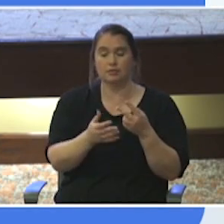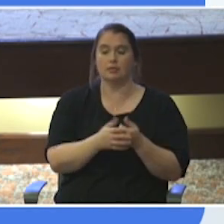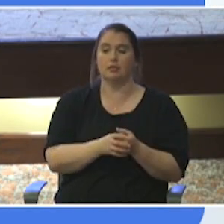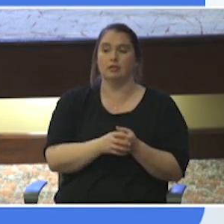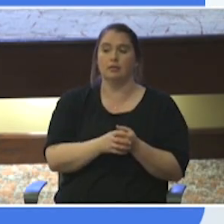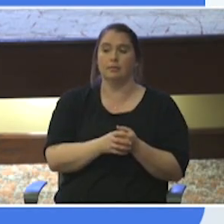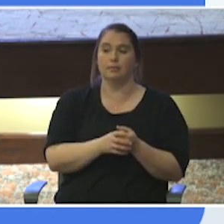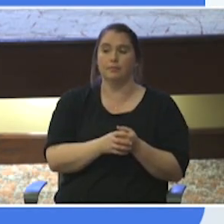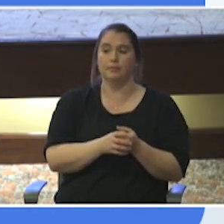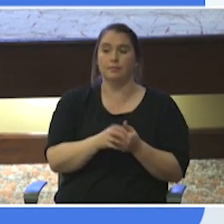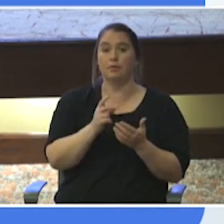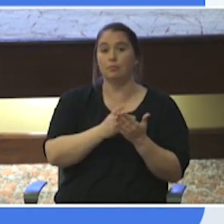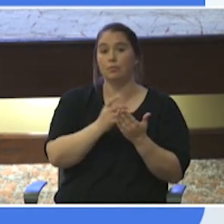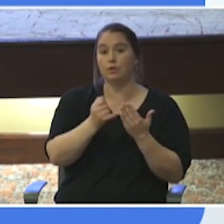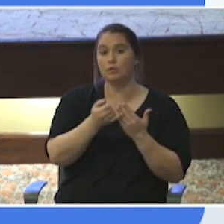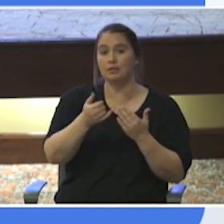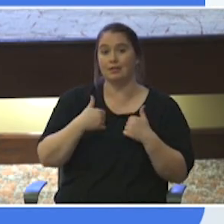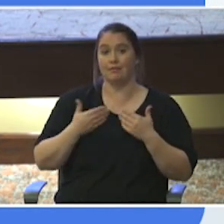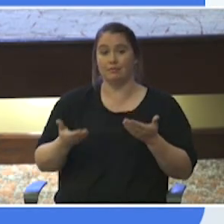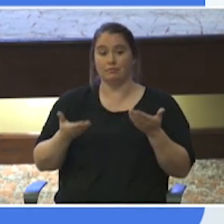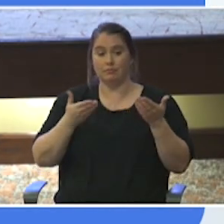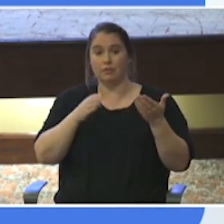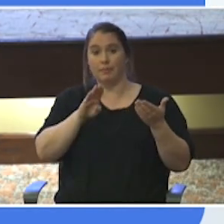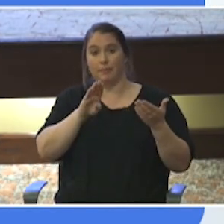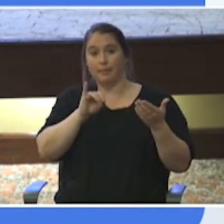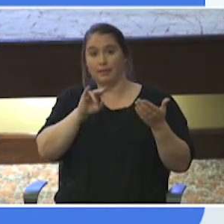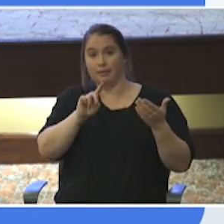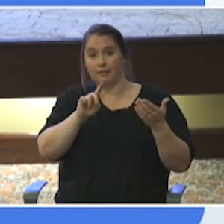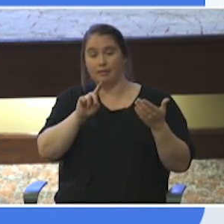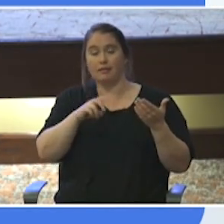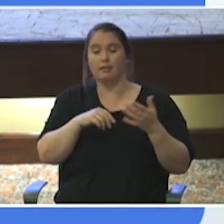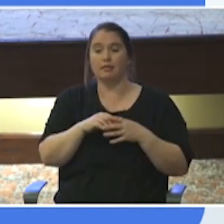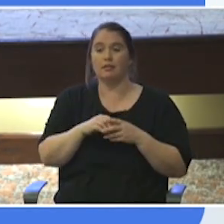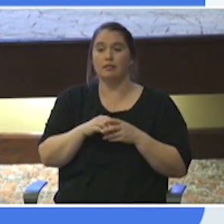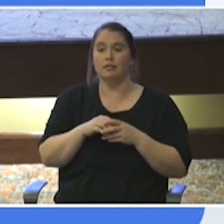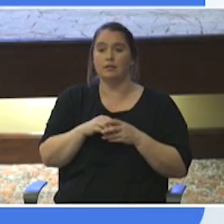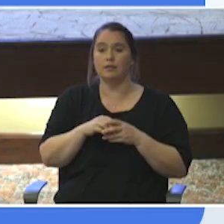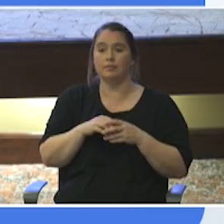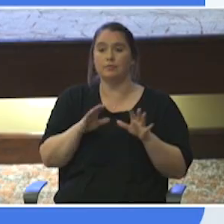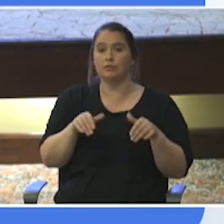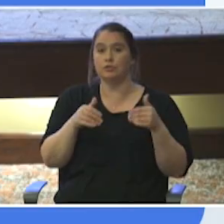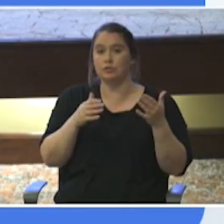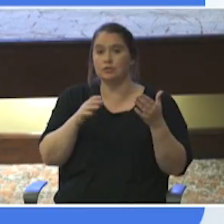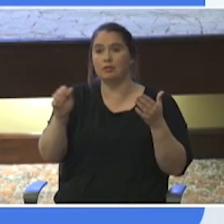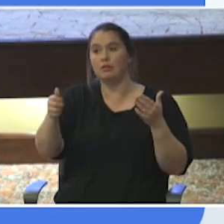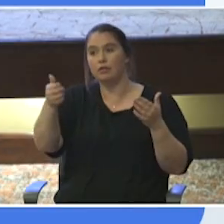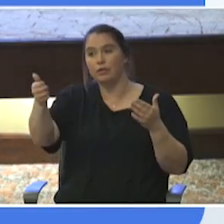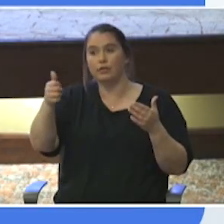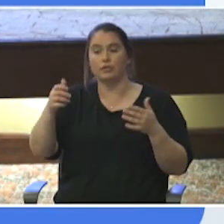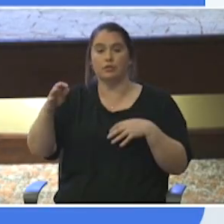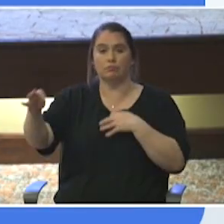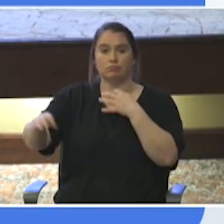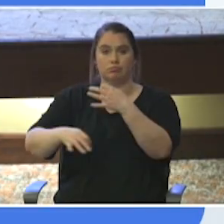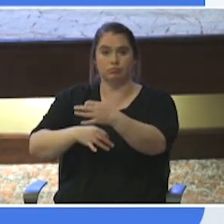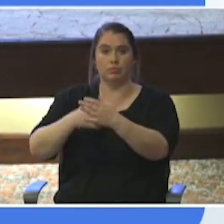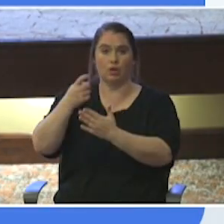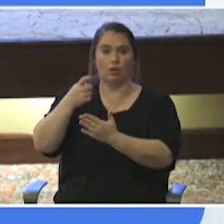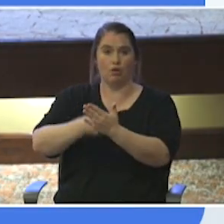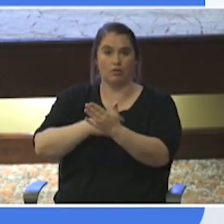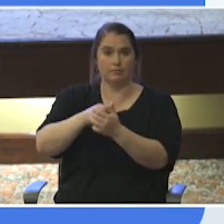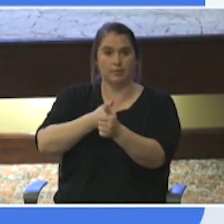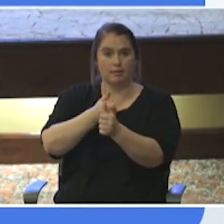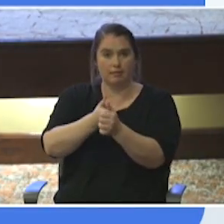the project bids that we received, suggested alternates and cost, remaining alternates and